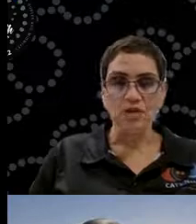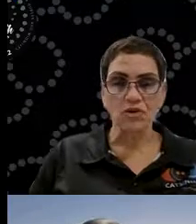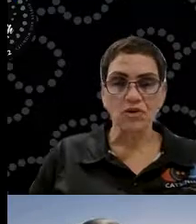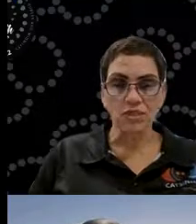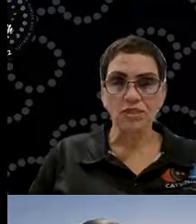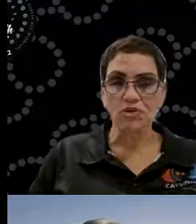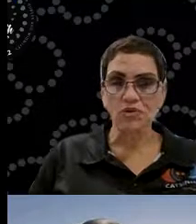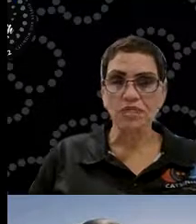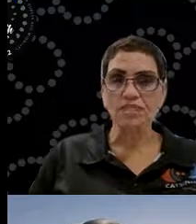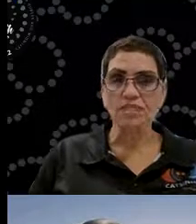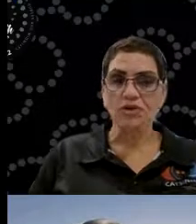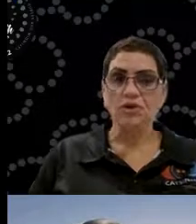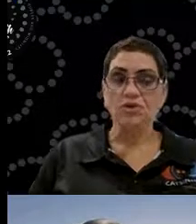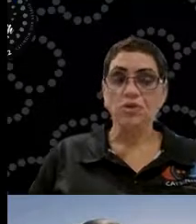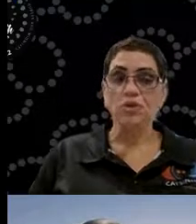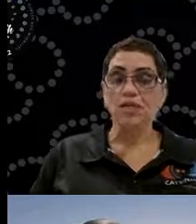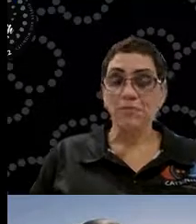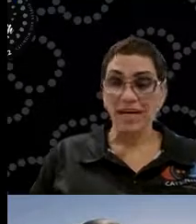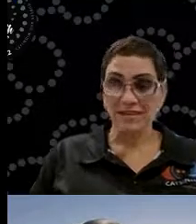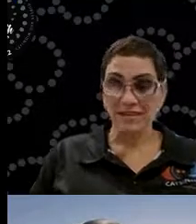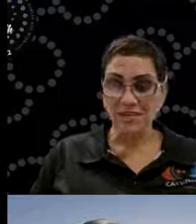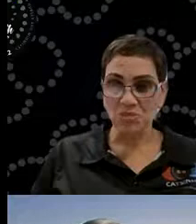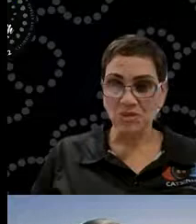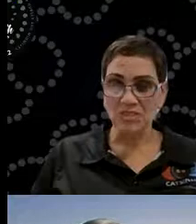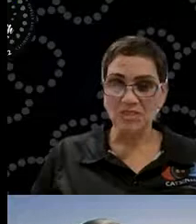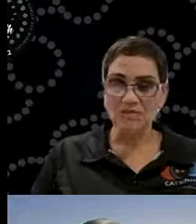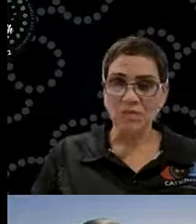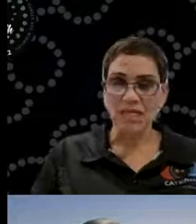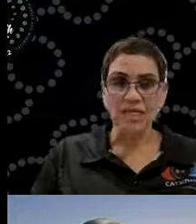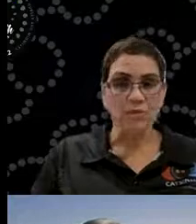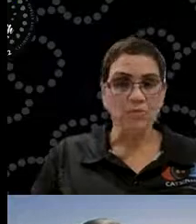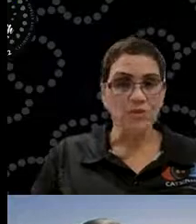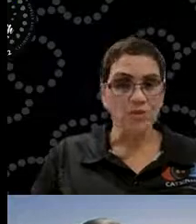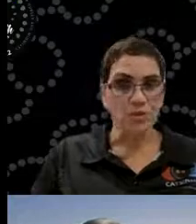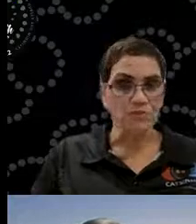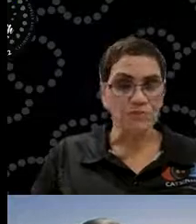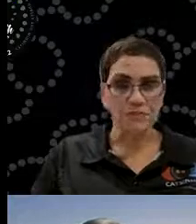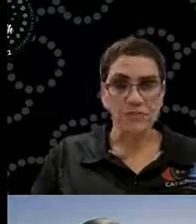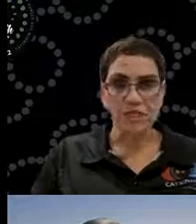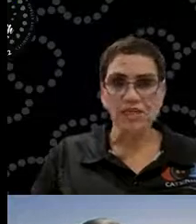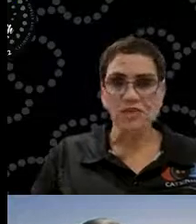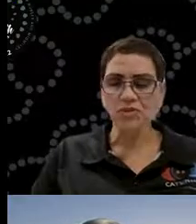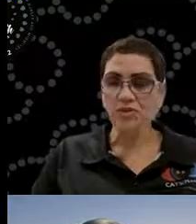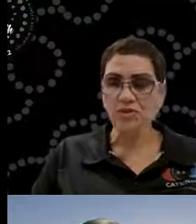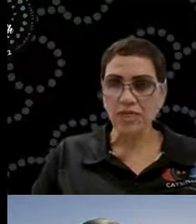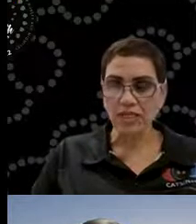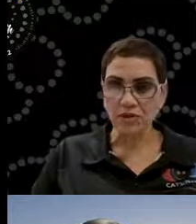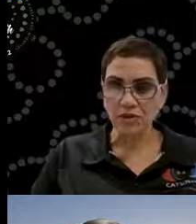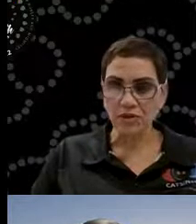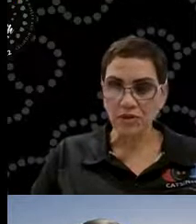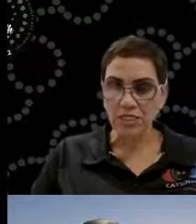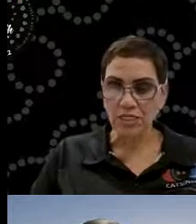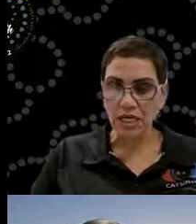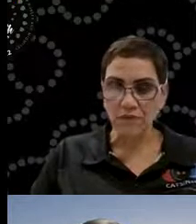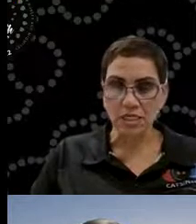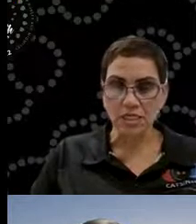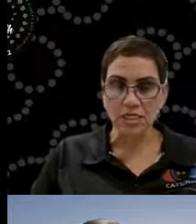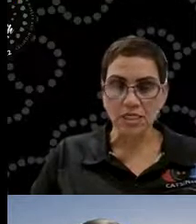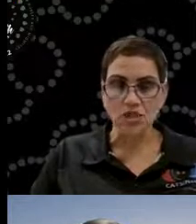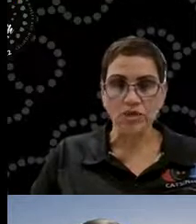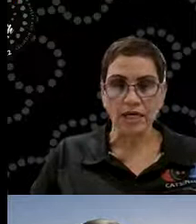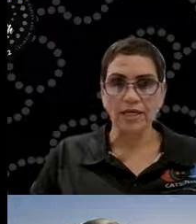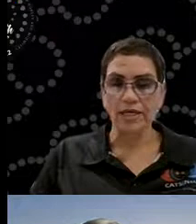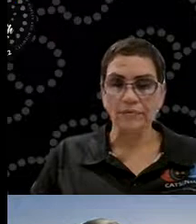Own Right Black Australian Nursing Stories, who are talking about their experiences of being an Aboriginal and or Torres Strait Islander nurse